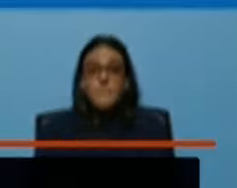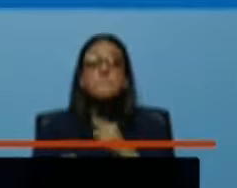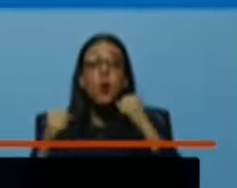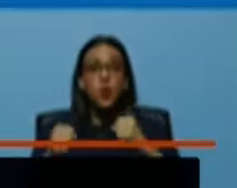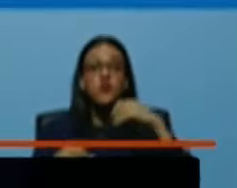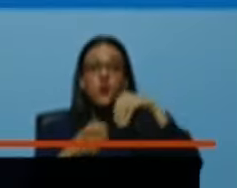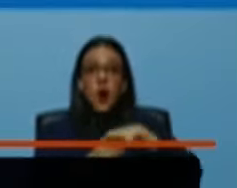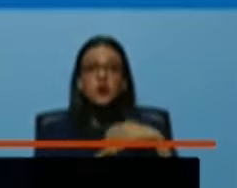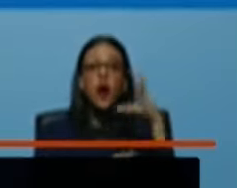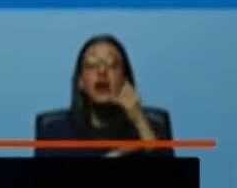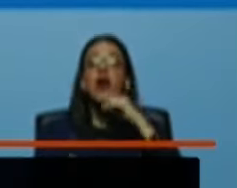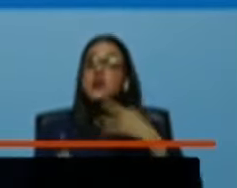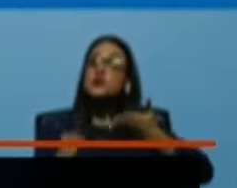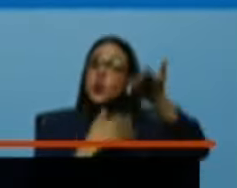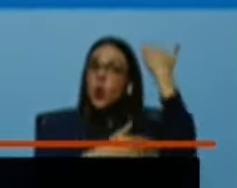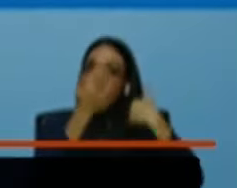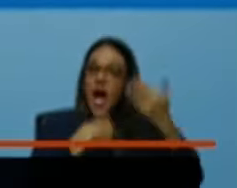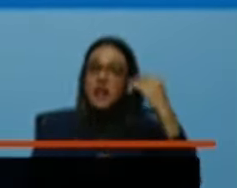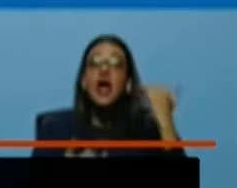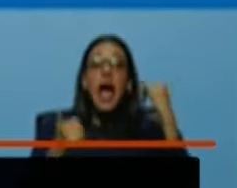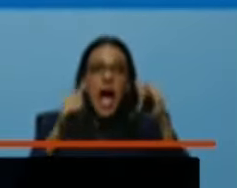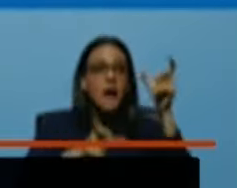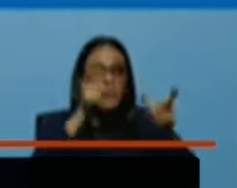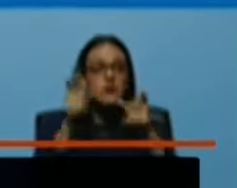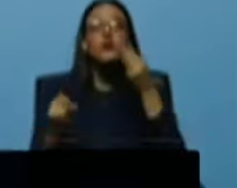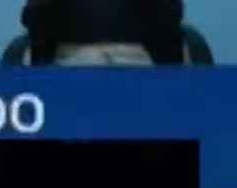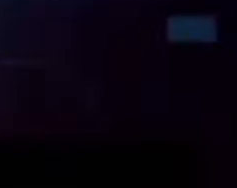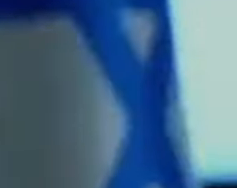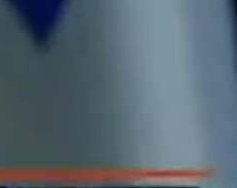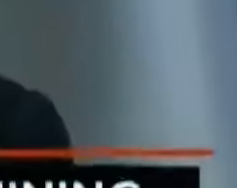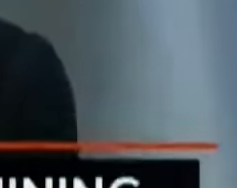Americas, ALBA-TCP, and in Caracas, Venezuela.